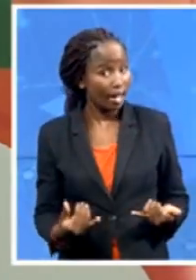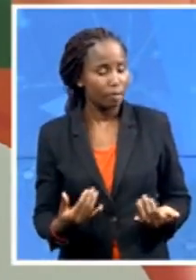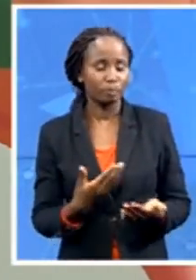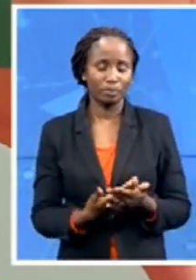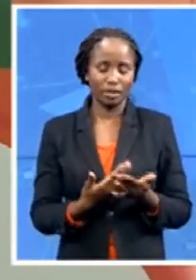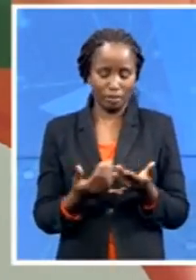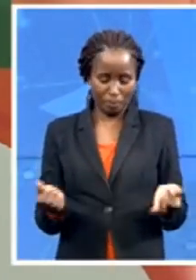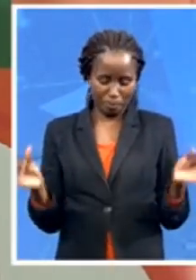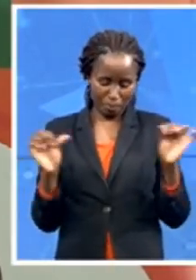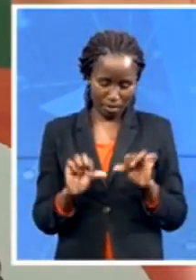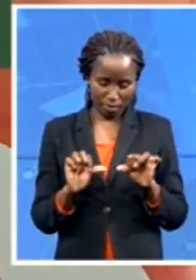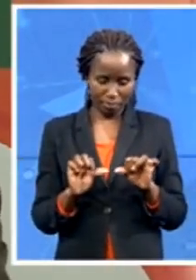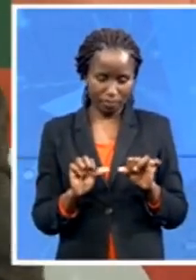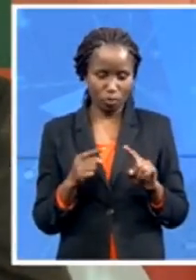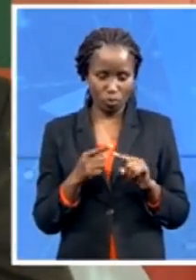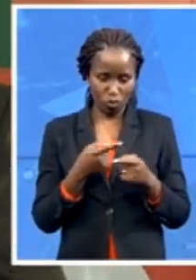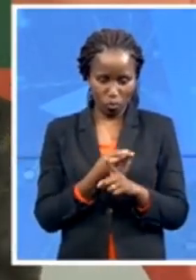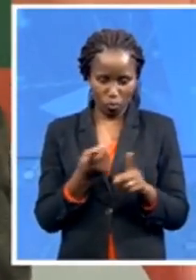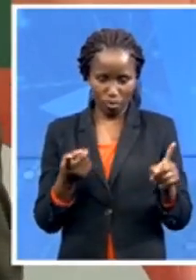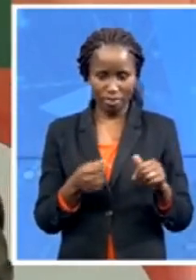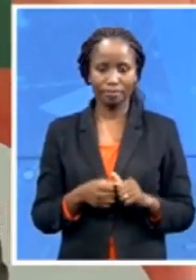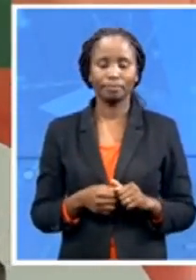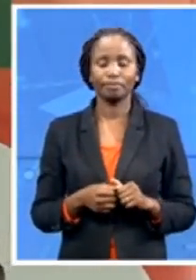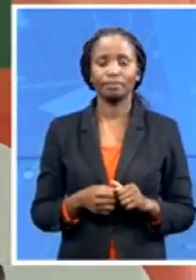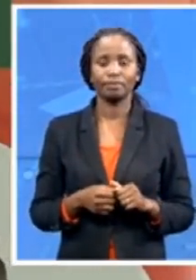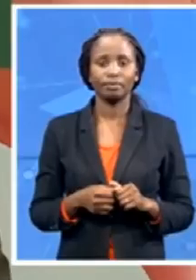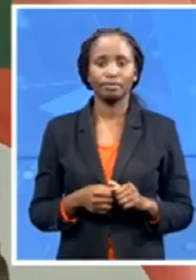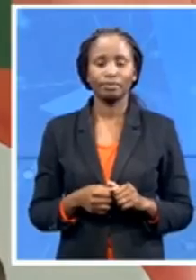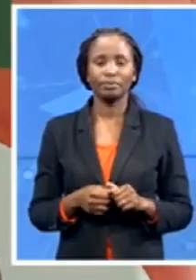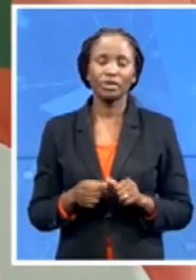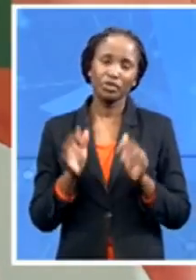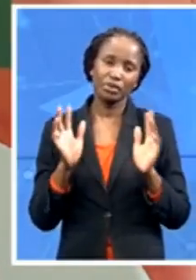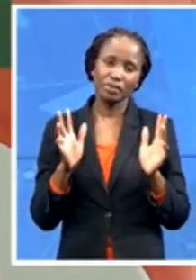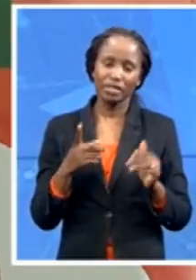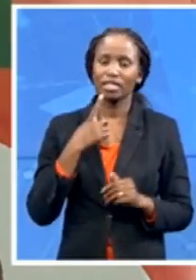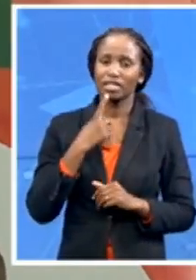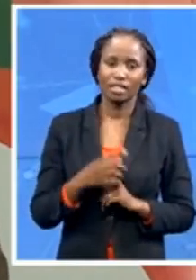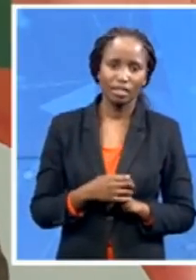kenda upagamisa. Wendoba u kaitagwez elections.